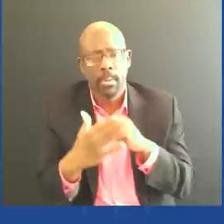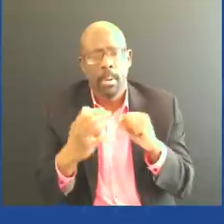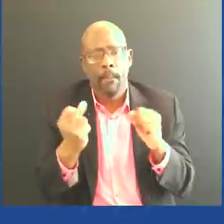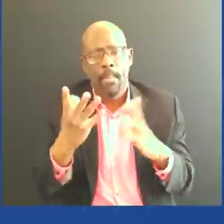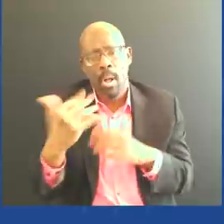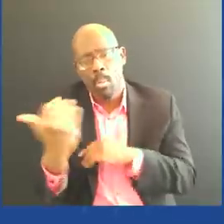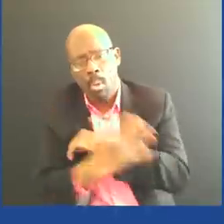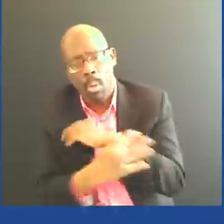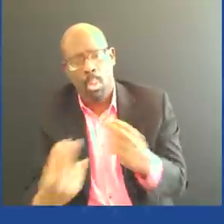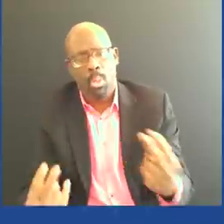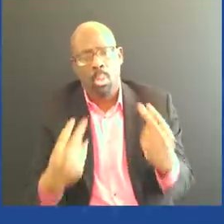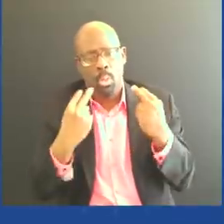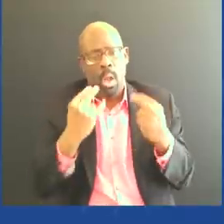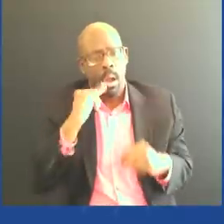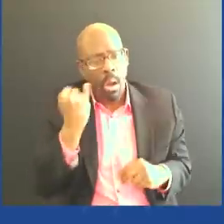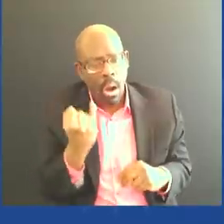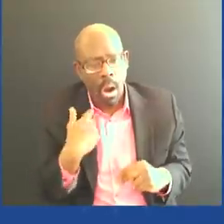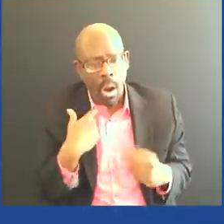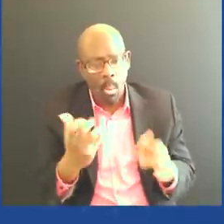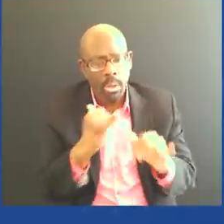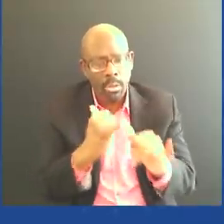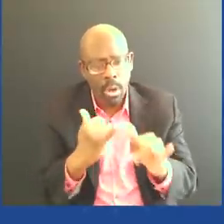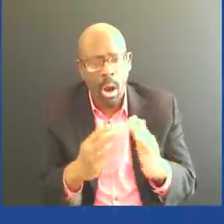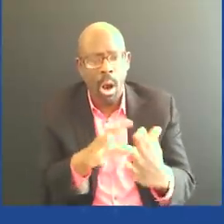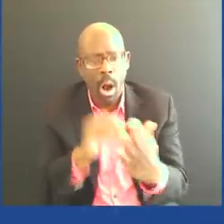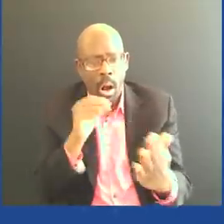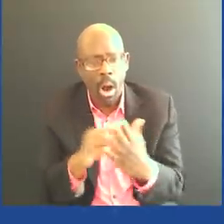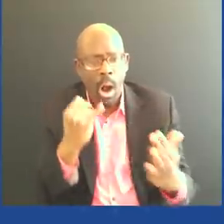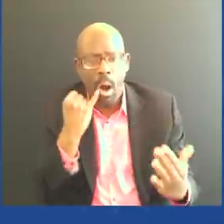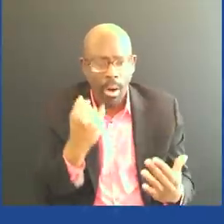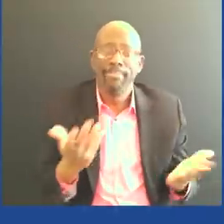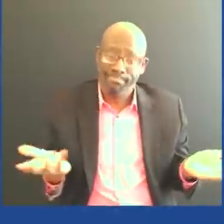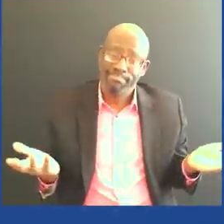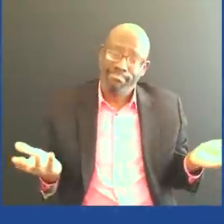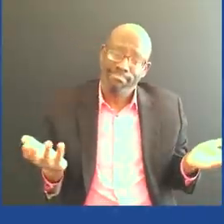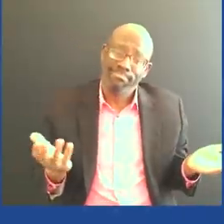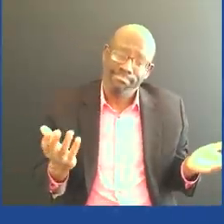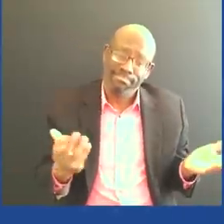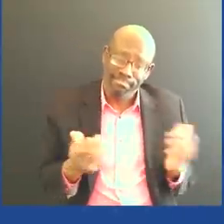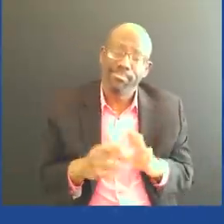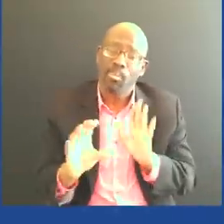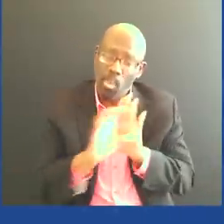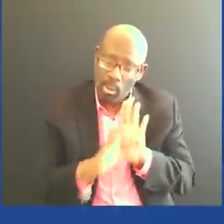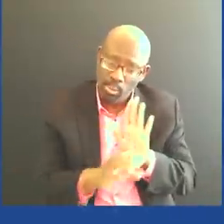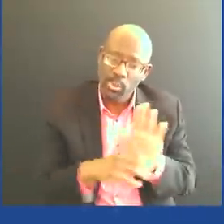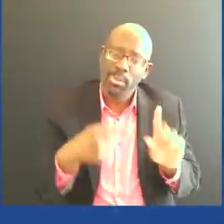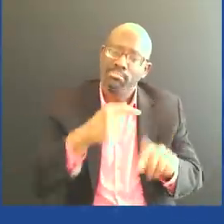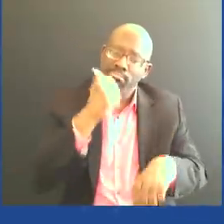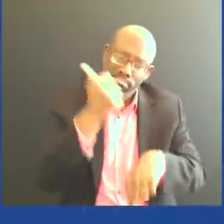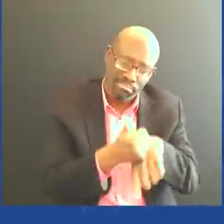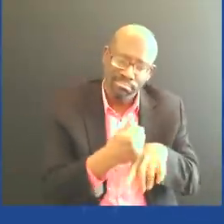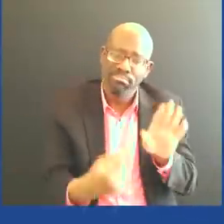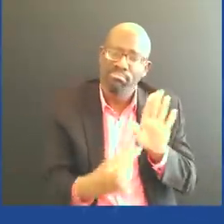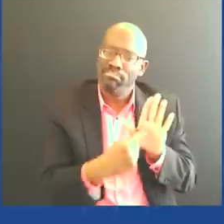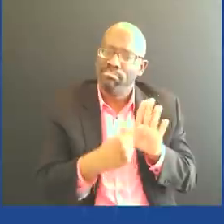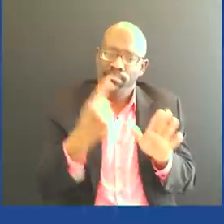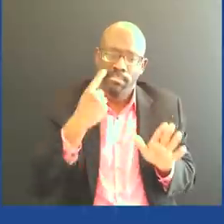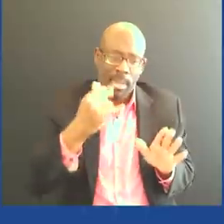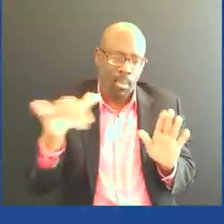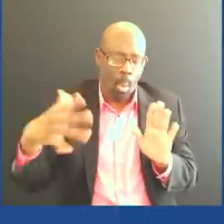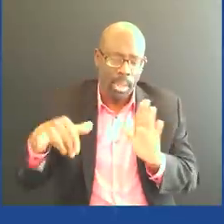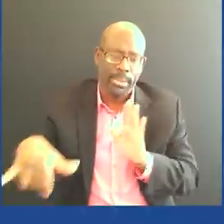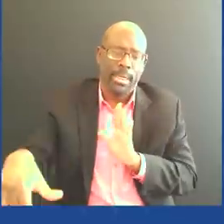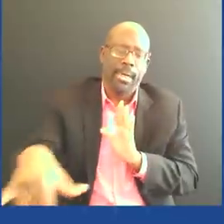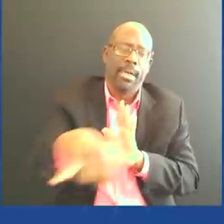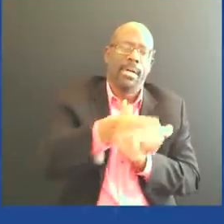our Declaration of Independence are words on a piece of paper without the resolve made real by the commitment and the sacrifice of the men and women who